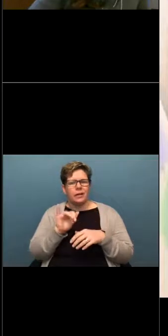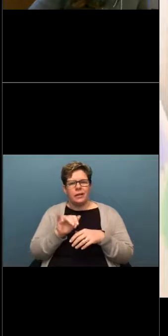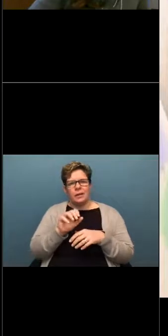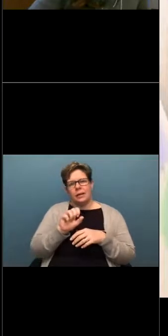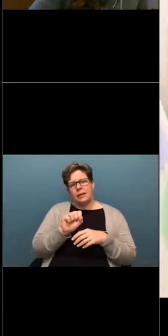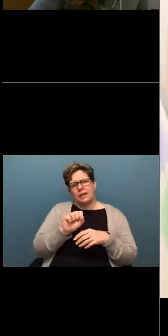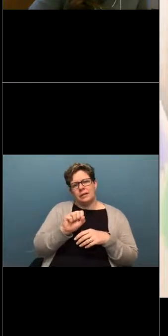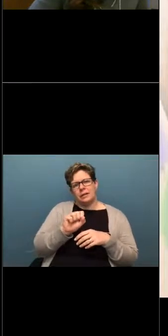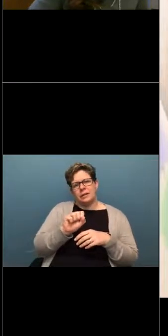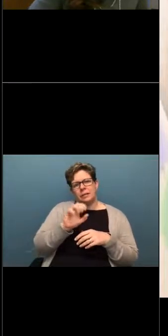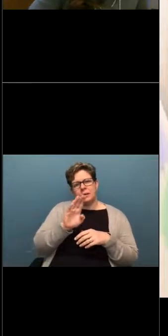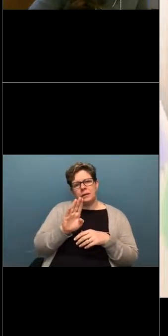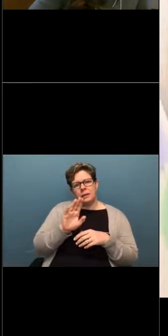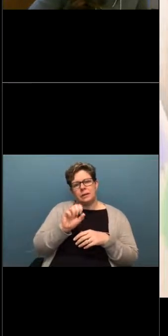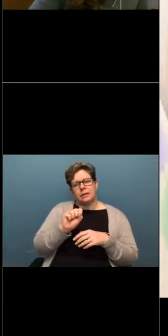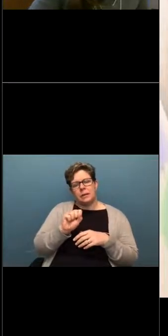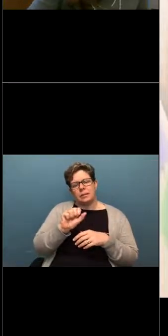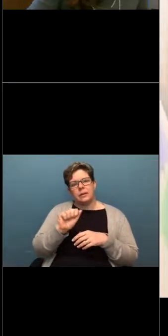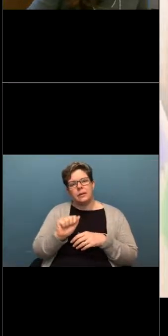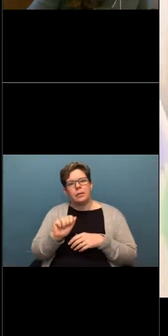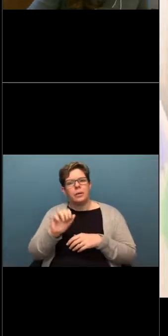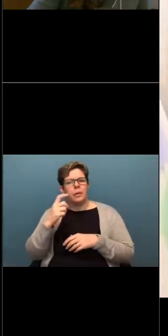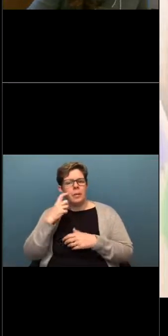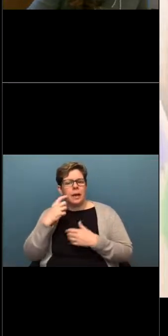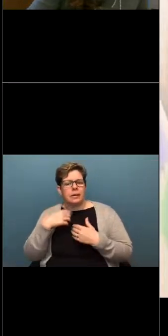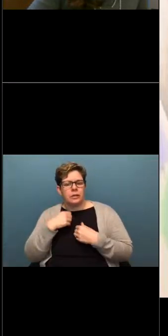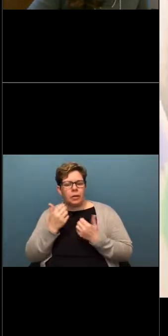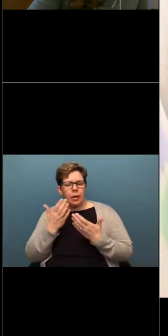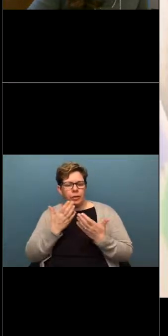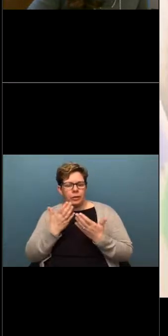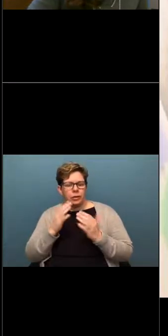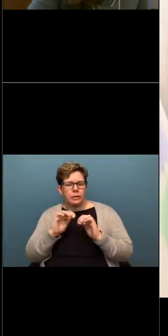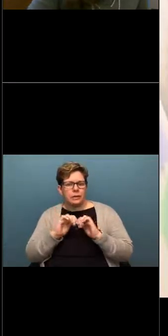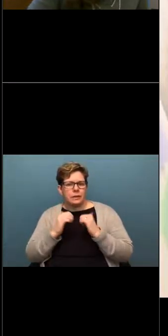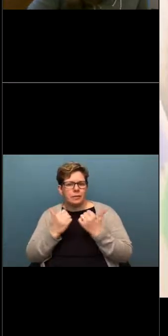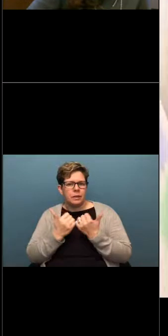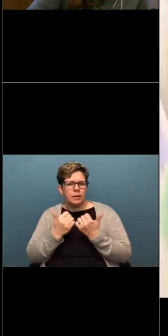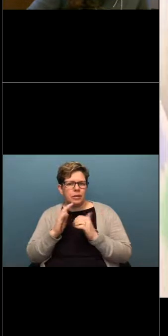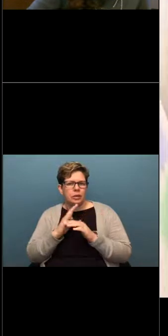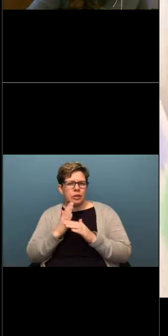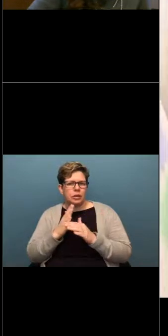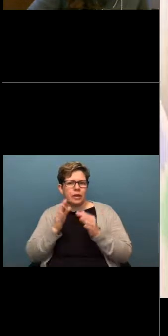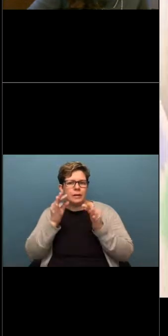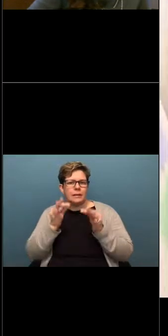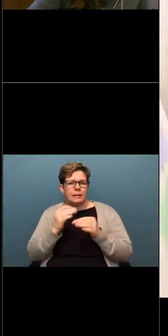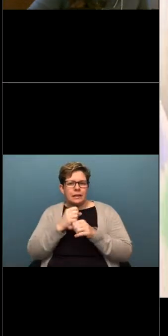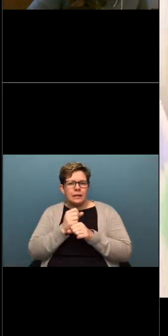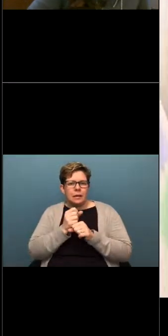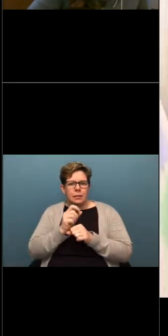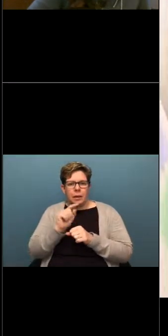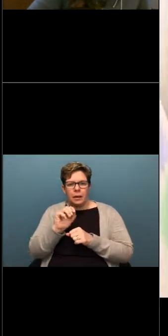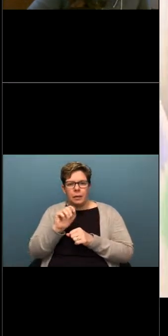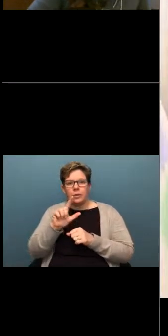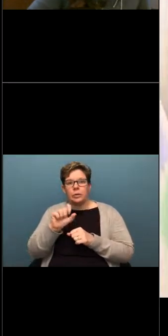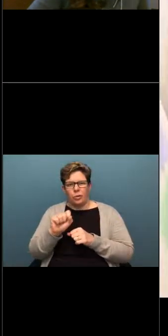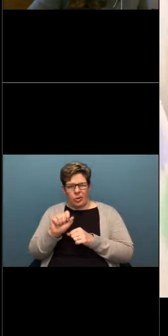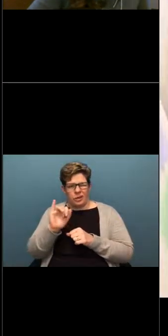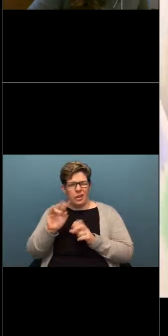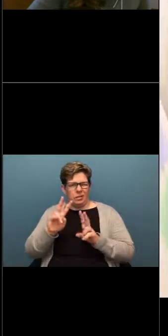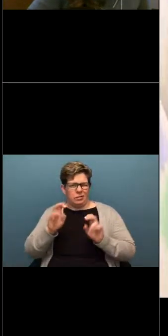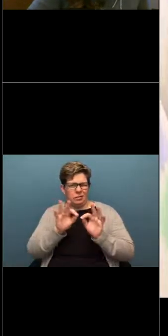and Mental Health Care Services Administration shared decision-making tools. One of the cool tools that I thought was